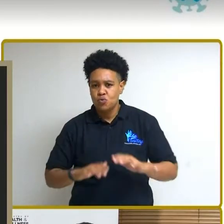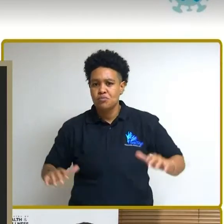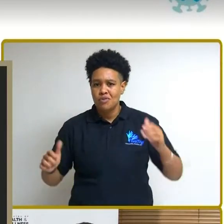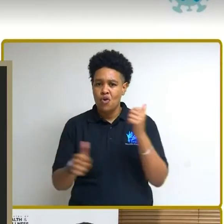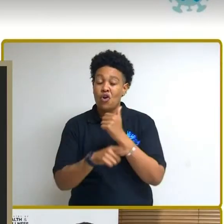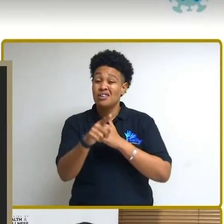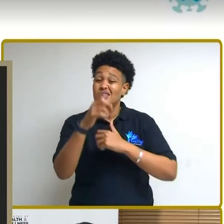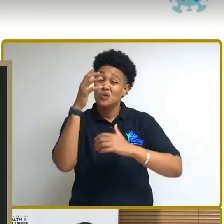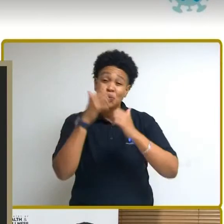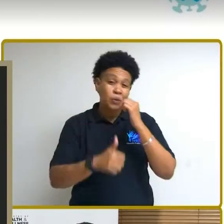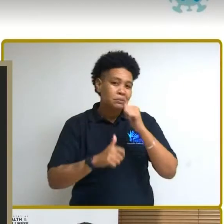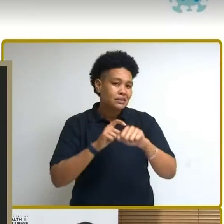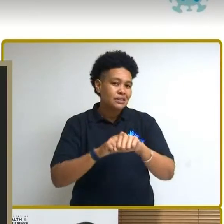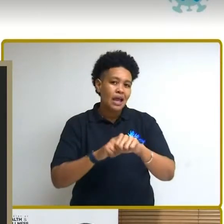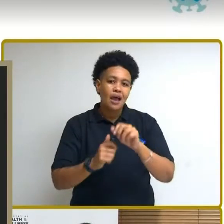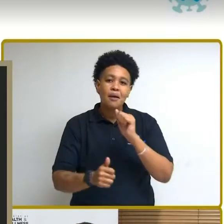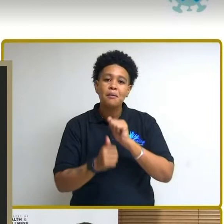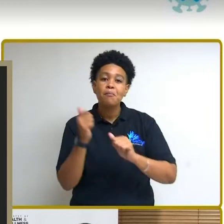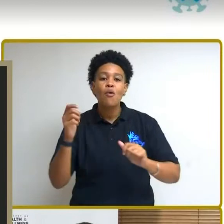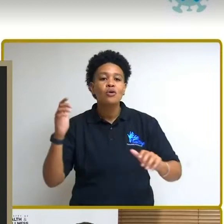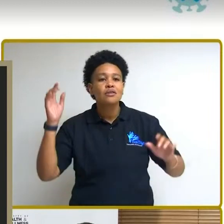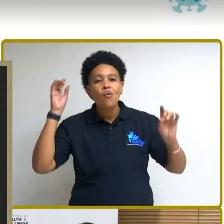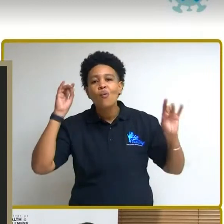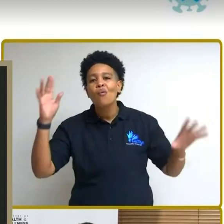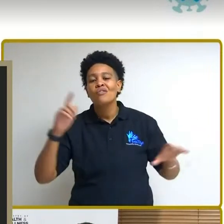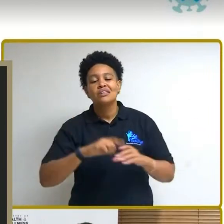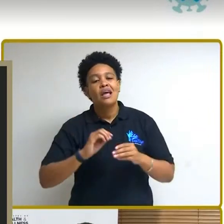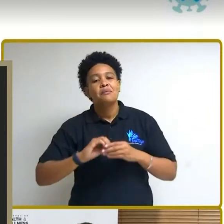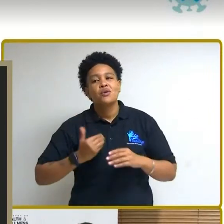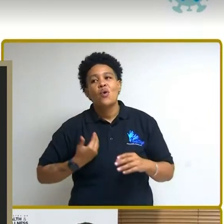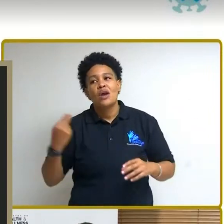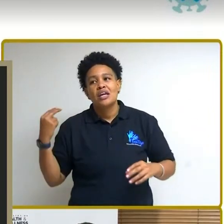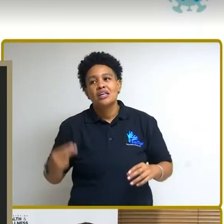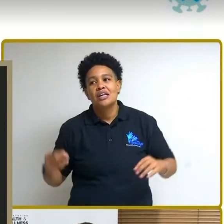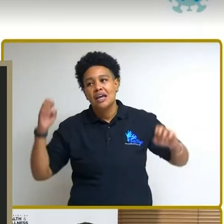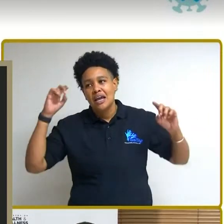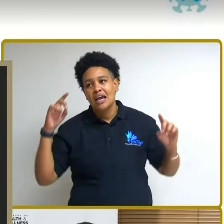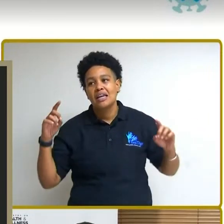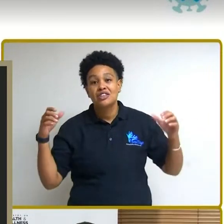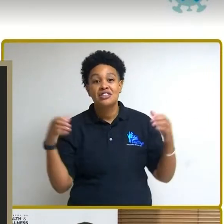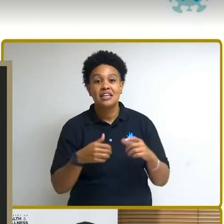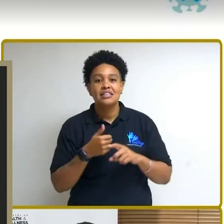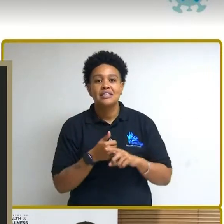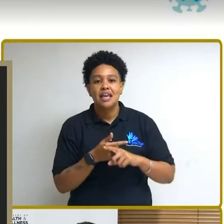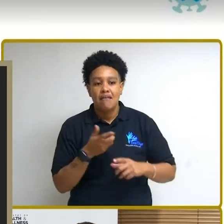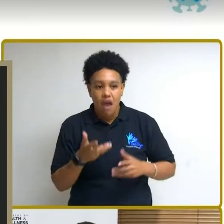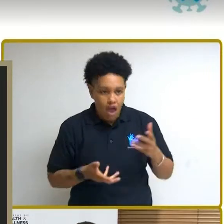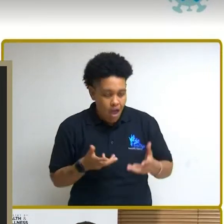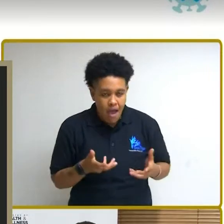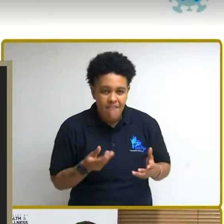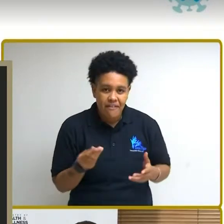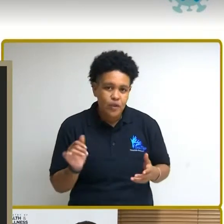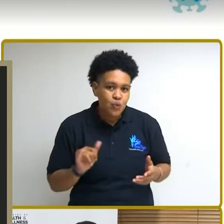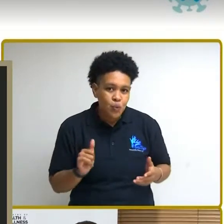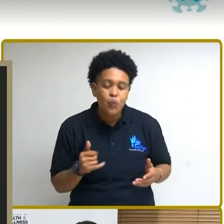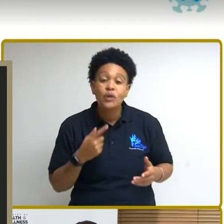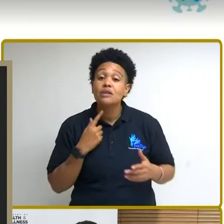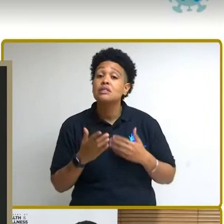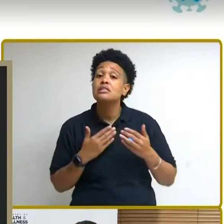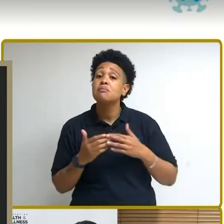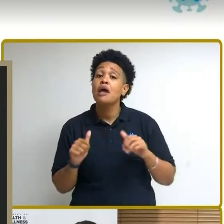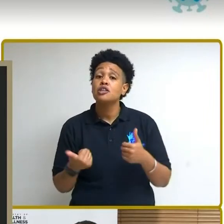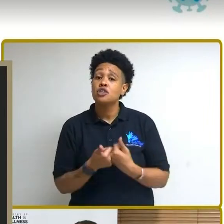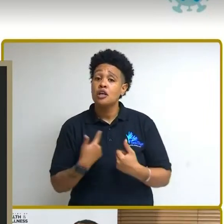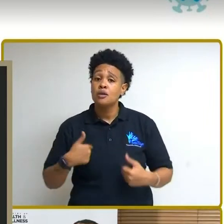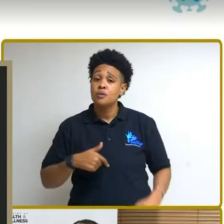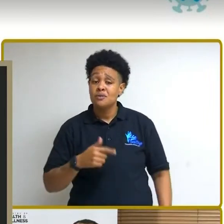the most devastating period in our history. The education sector is reeling from it as well. And despite the challenges that we have